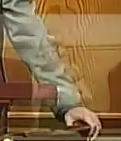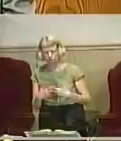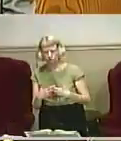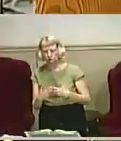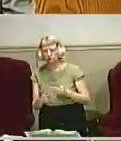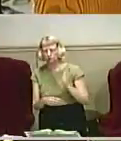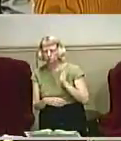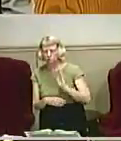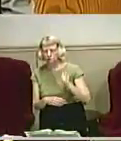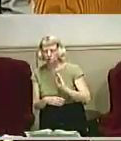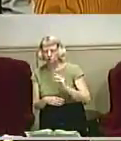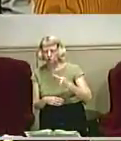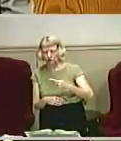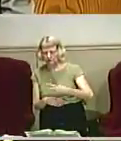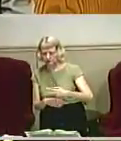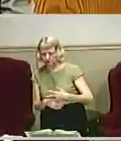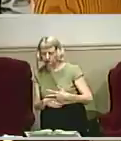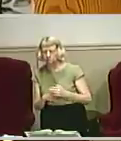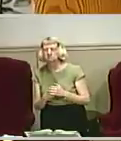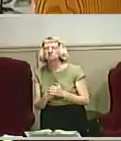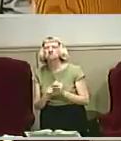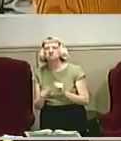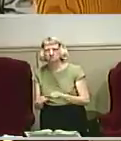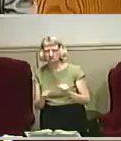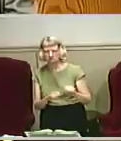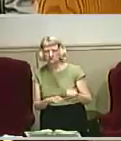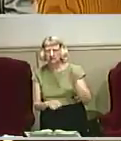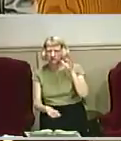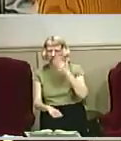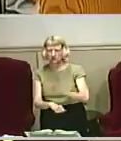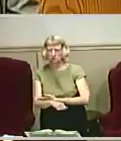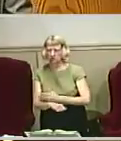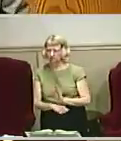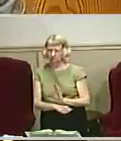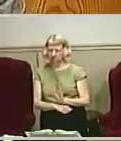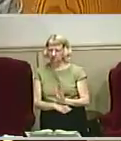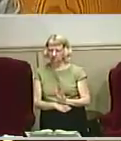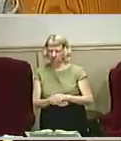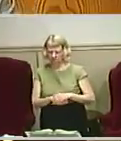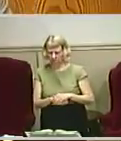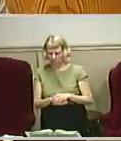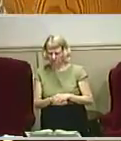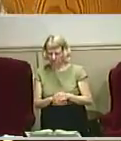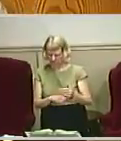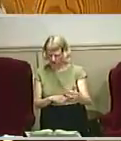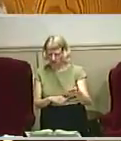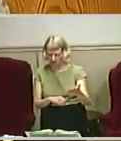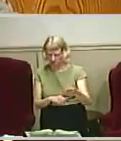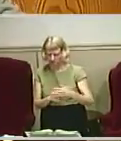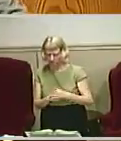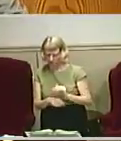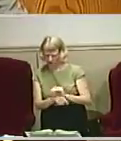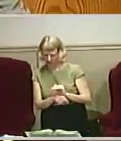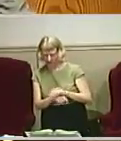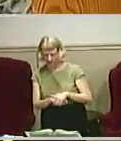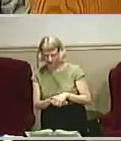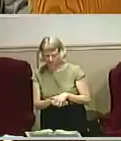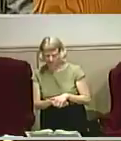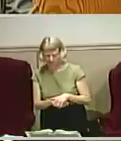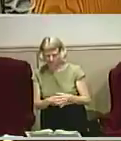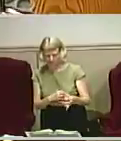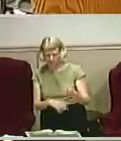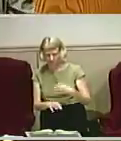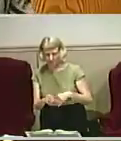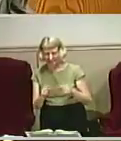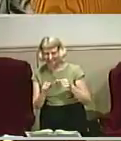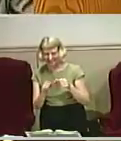spoke on last Sunday morning, he said, well, then maybe you ought to speak this Sunday morning. I said, no, that's all right. go ahead. Yeah, I'll take tonight. And so we're